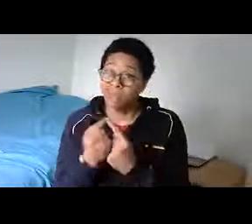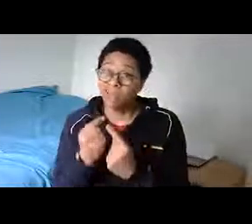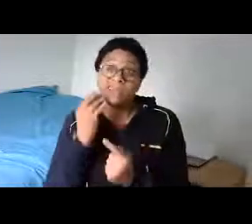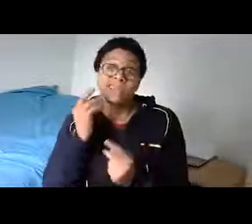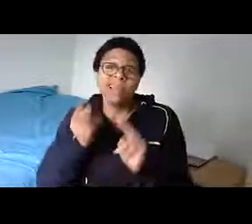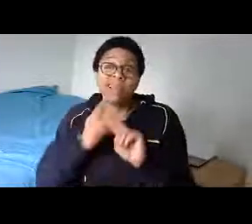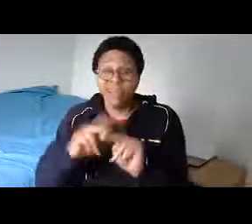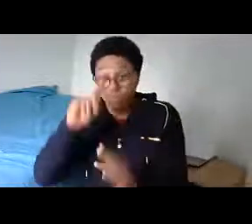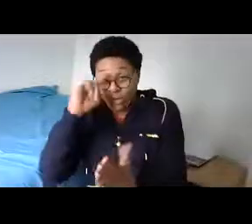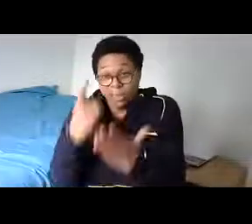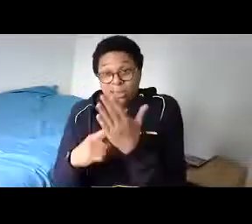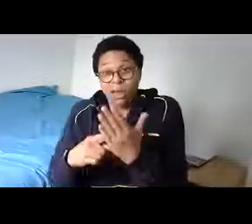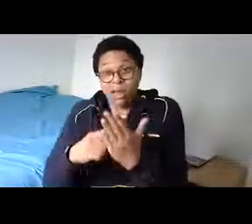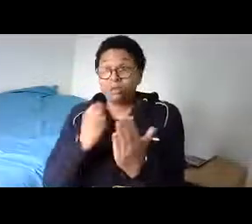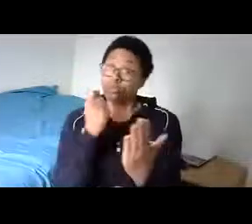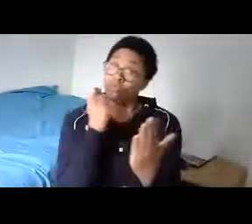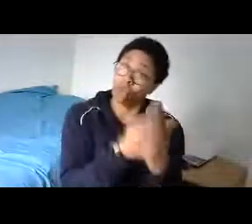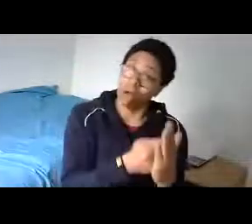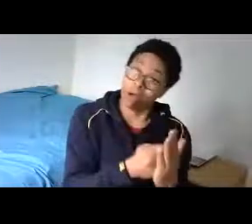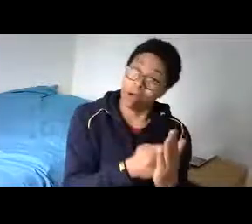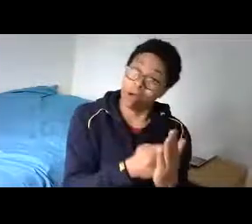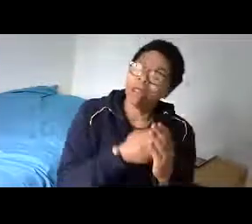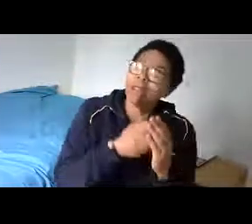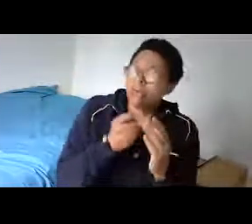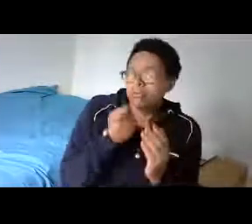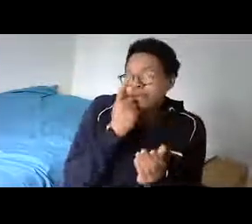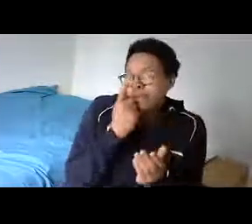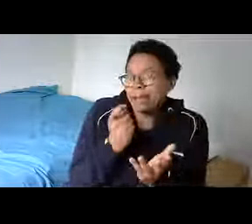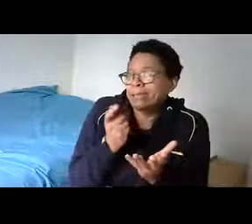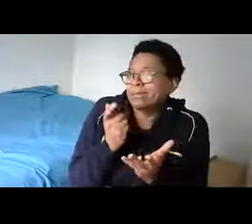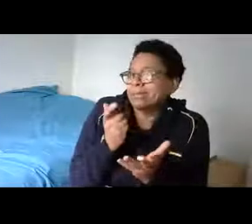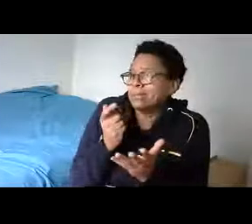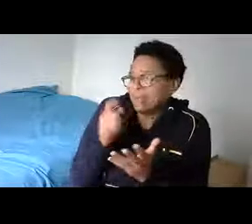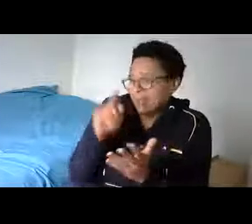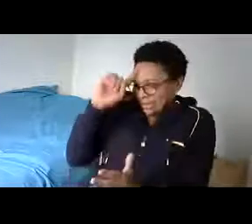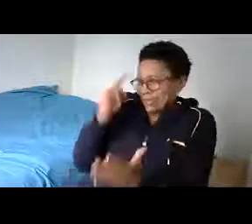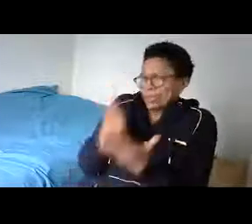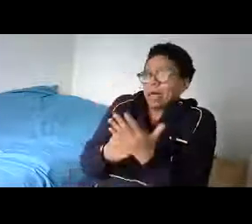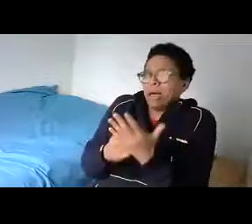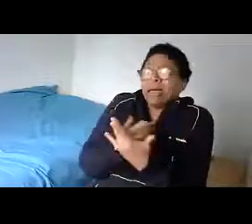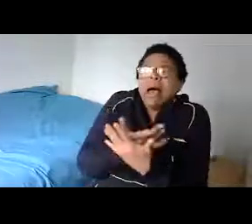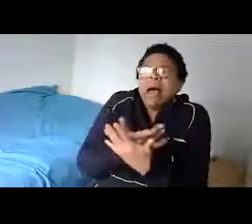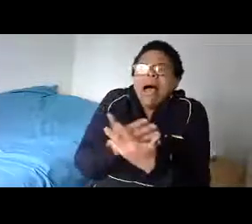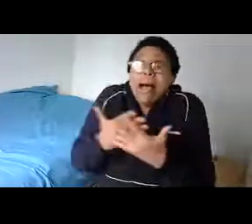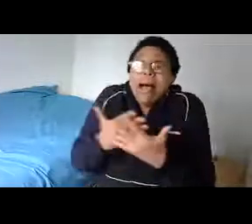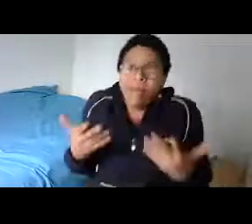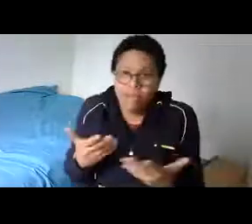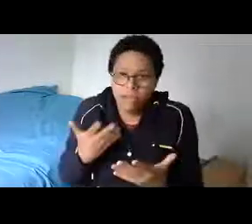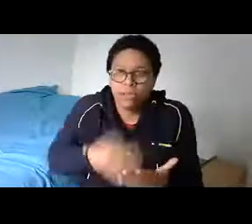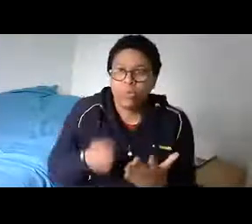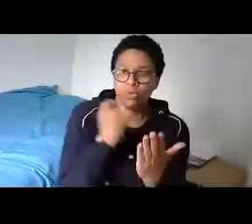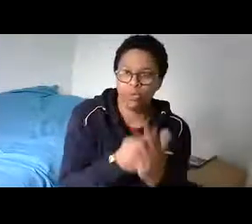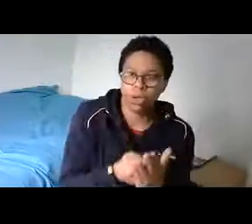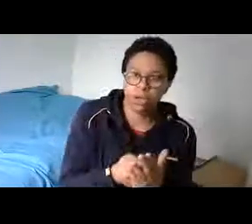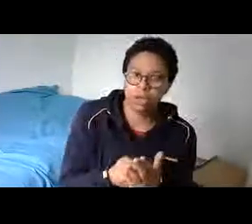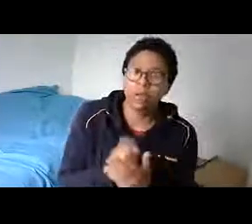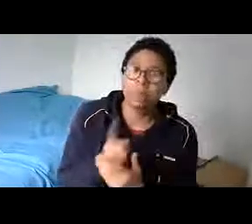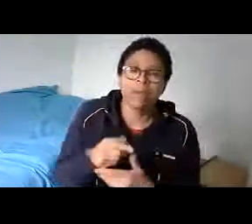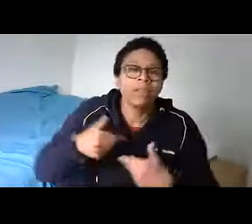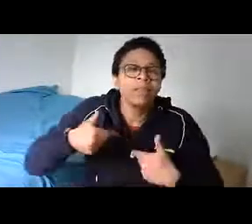charge. Although national the Care Act sets out some minimum guarantees, so minimum